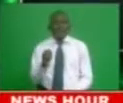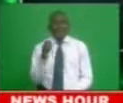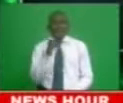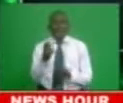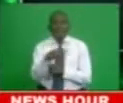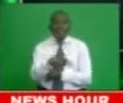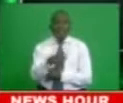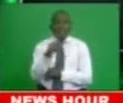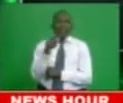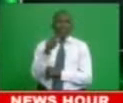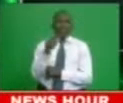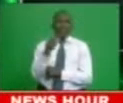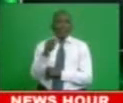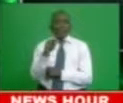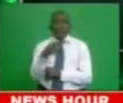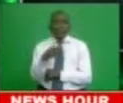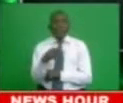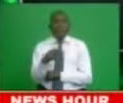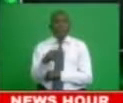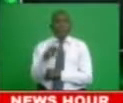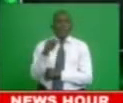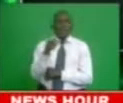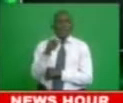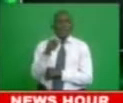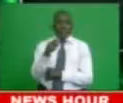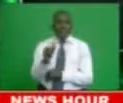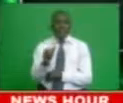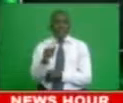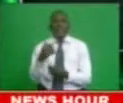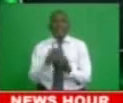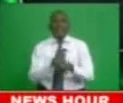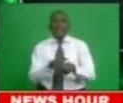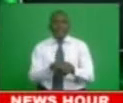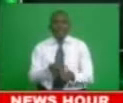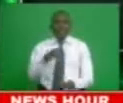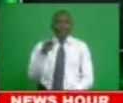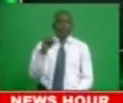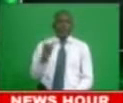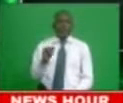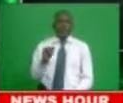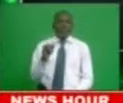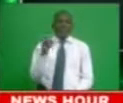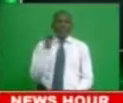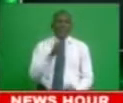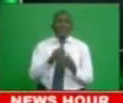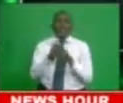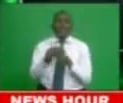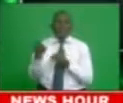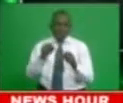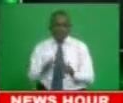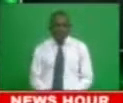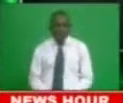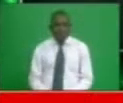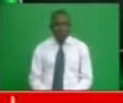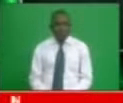Graphic, Rosaline Amo, Daily Graphic, Andrew Norte, Ghanaian Times Sports, Kofi Edrienum, Daily Guide